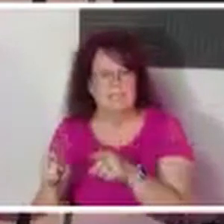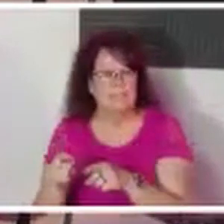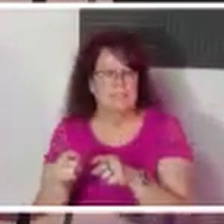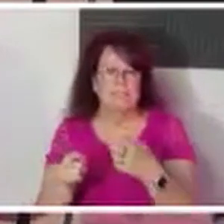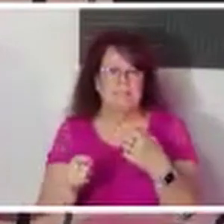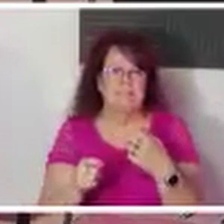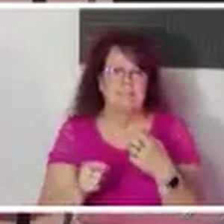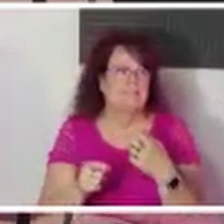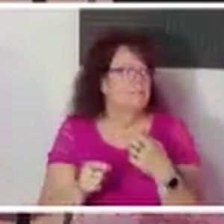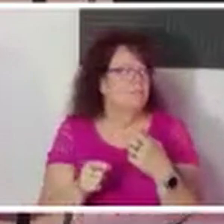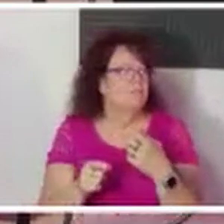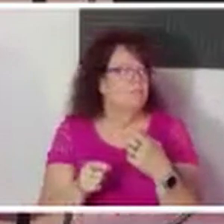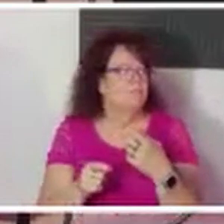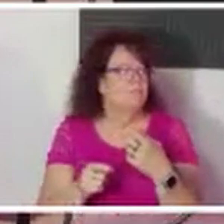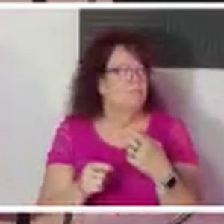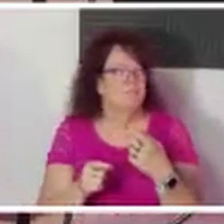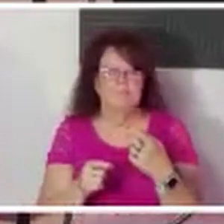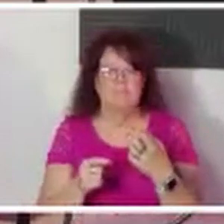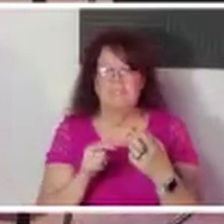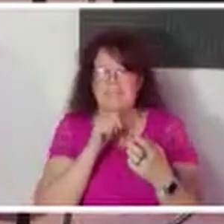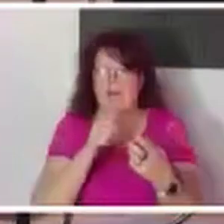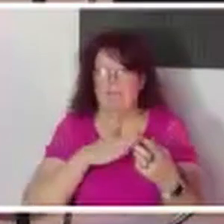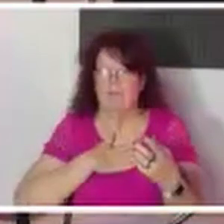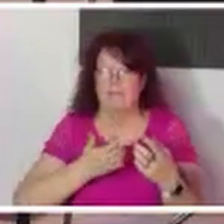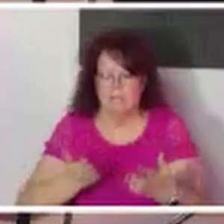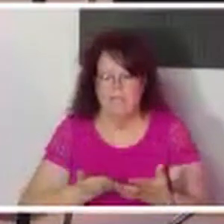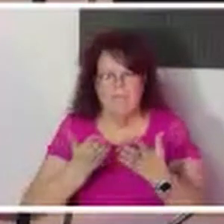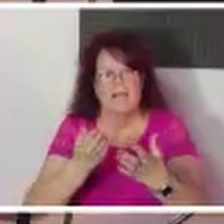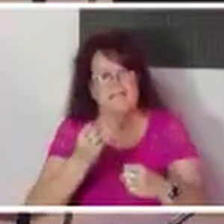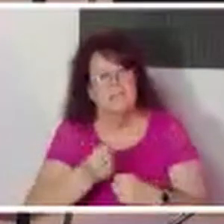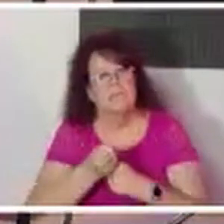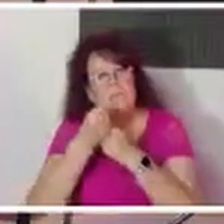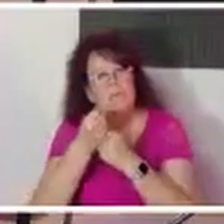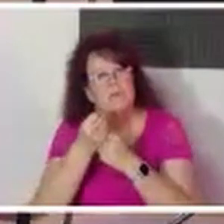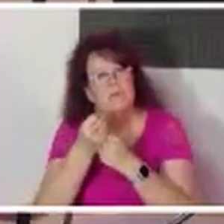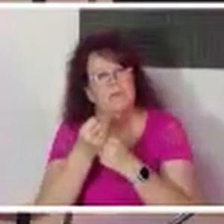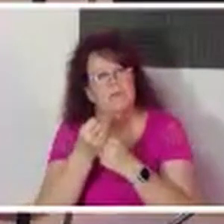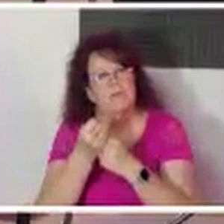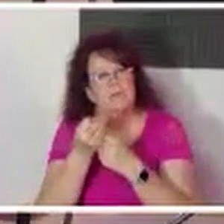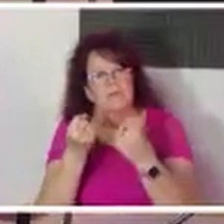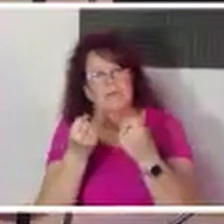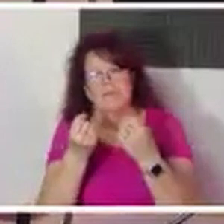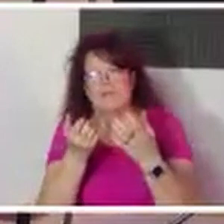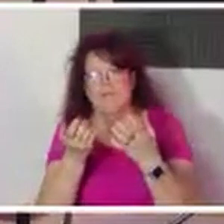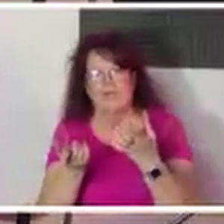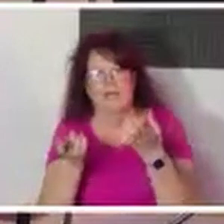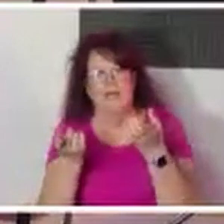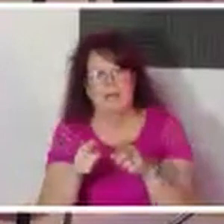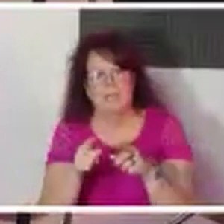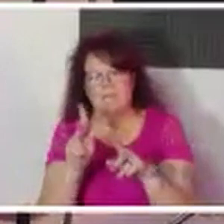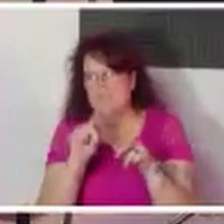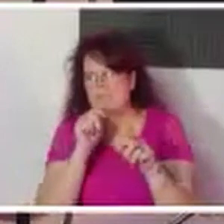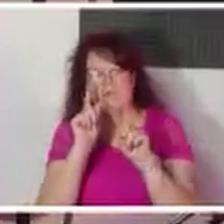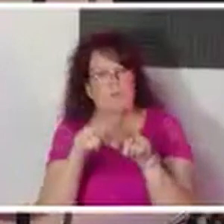is unwilling to really provide that kind of support, which also unfortunately incentivizes people not going to court, losing that bail money,